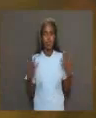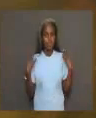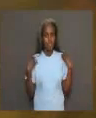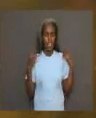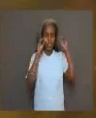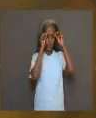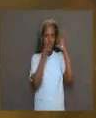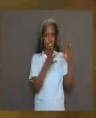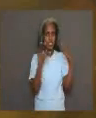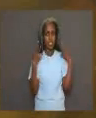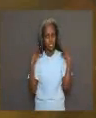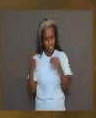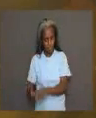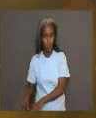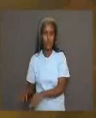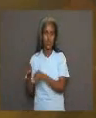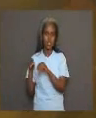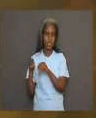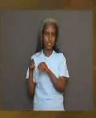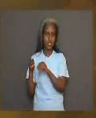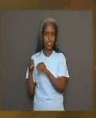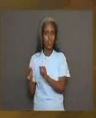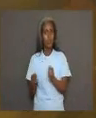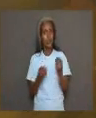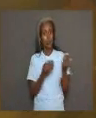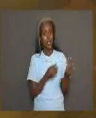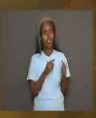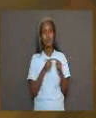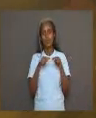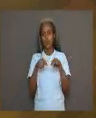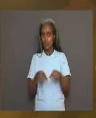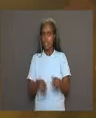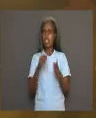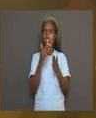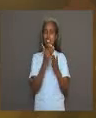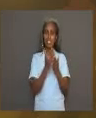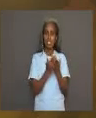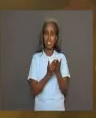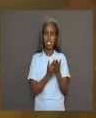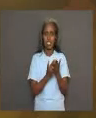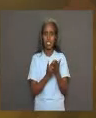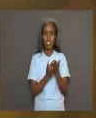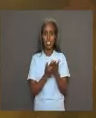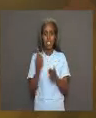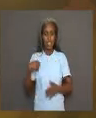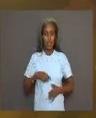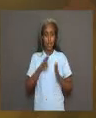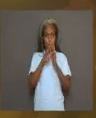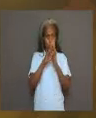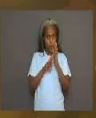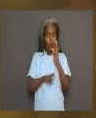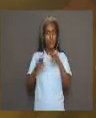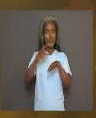Hello, teacher. Hello, students. Welcome to today's lesson in our unit